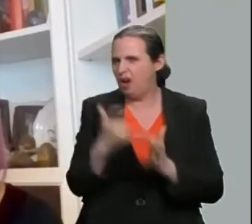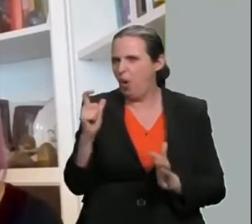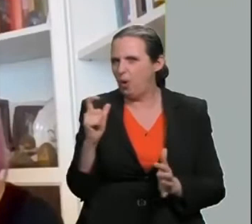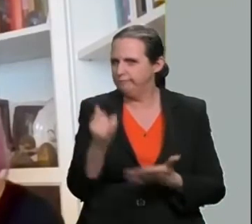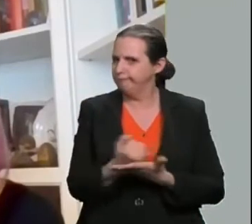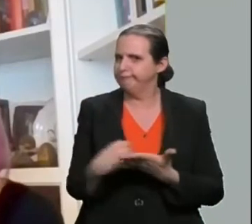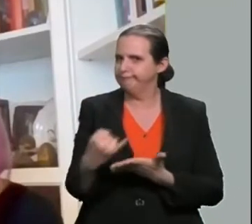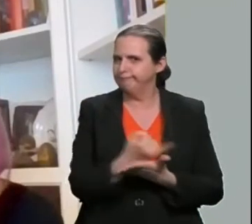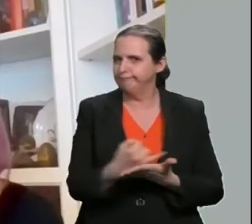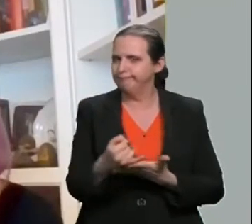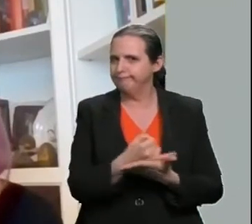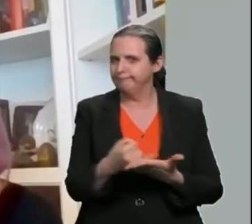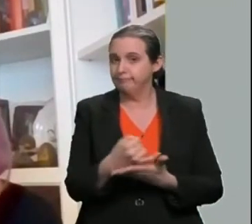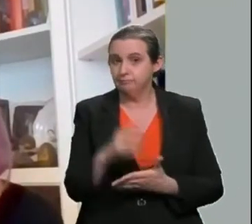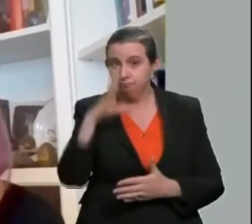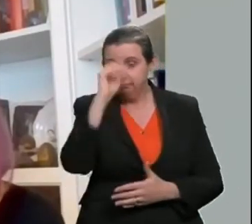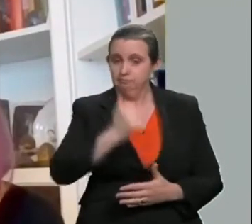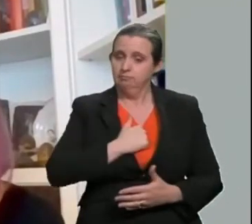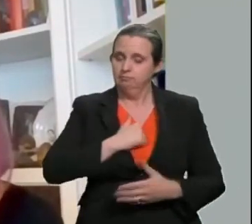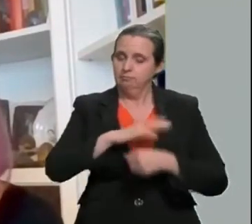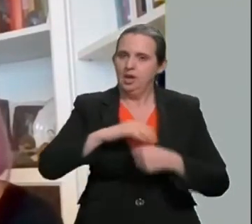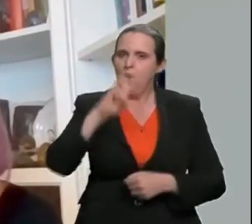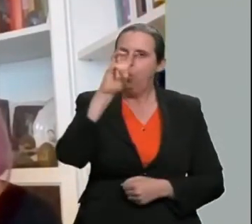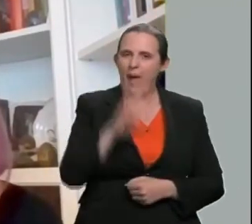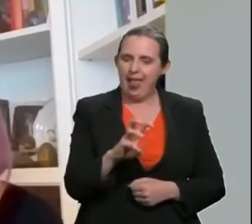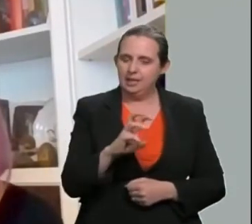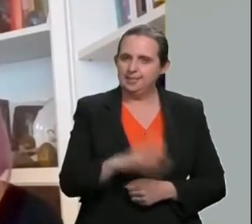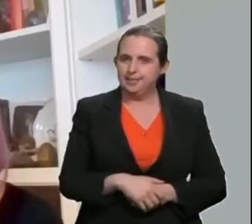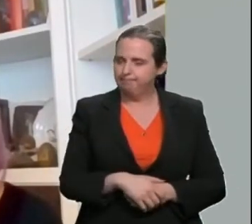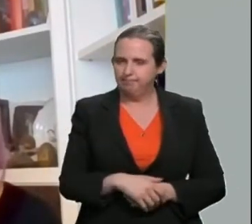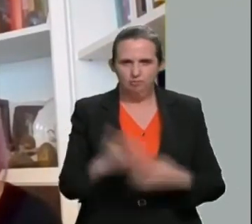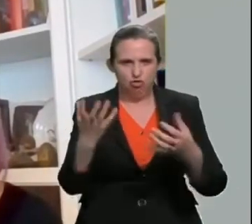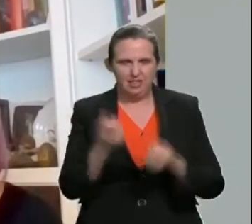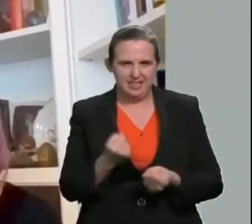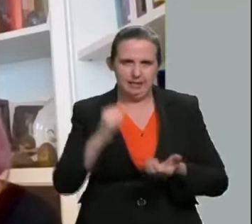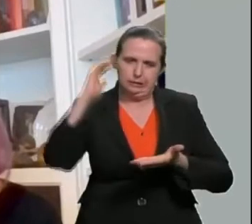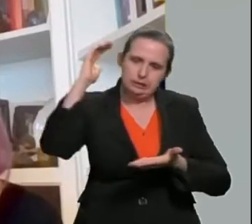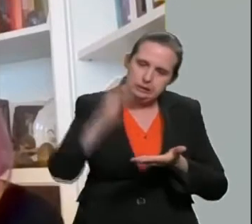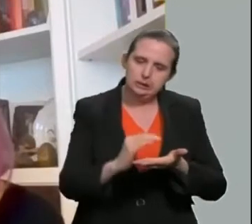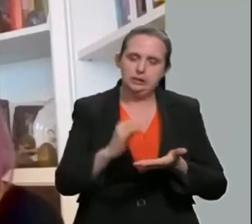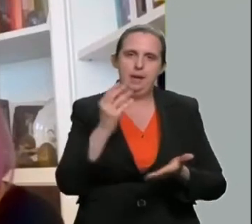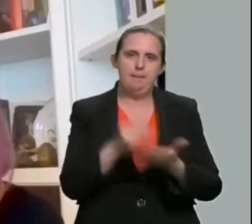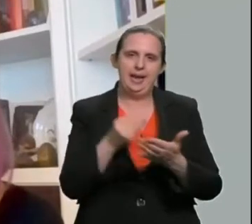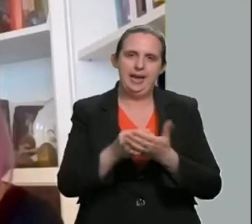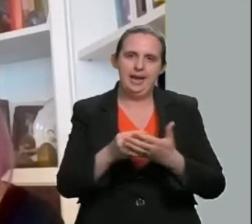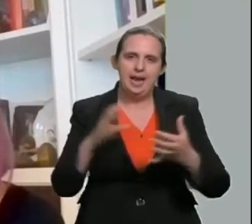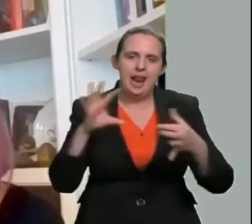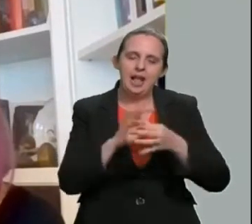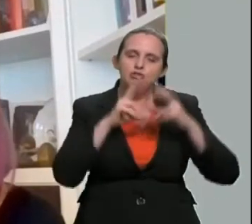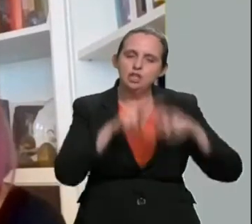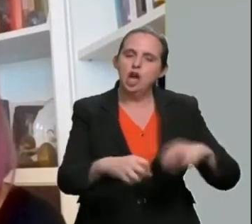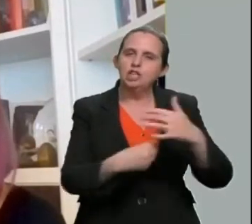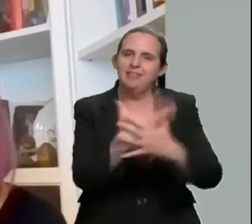abysmal. Wales receives the lowest R&D spend per person of the four nations, at around 40%